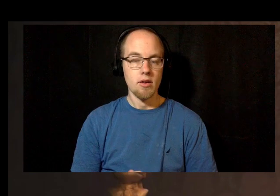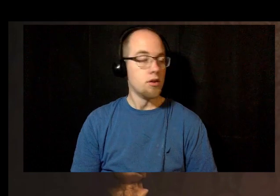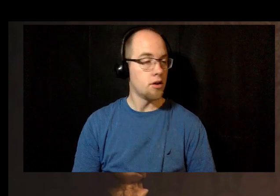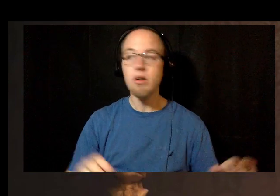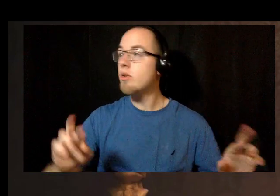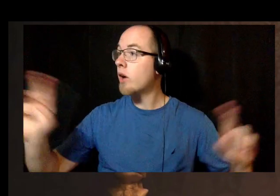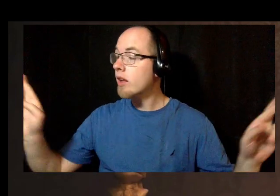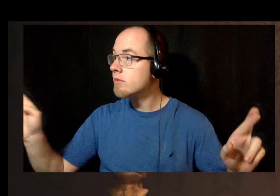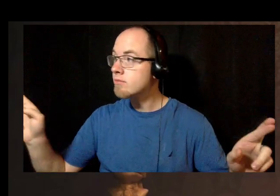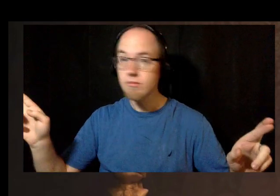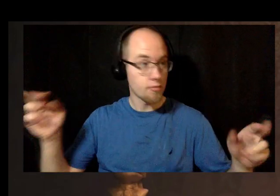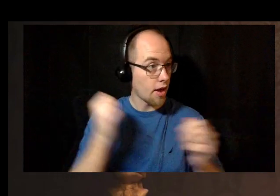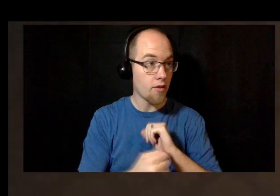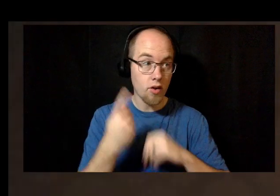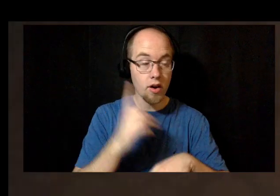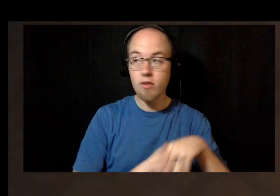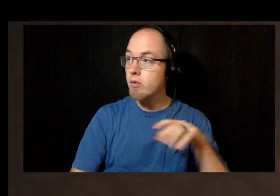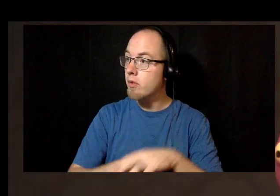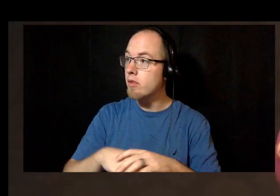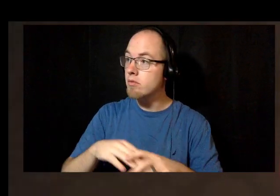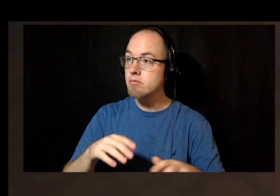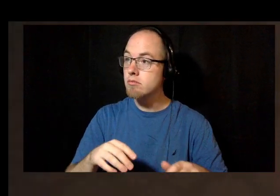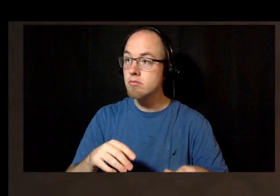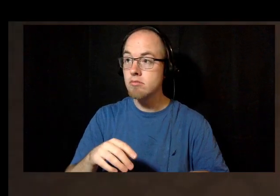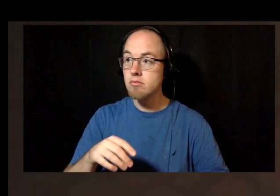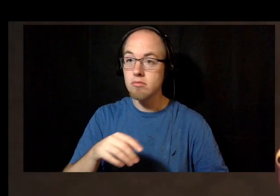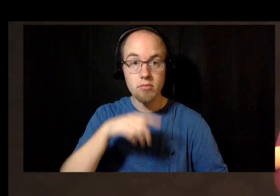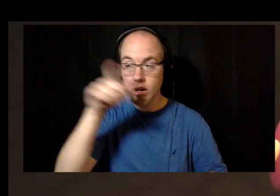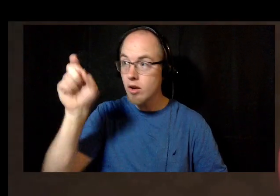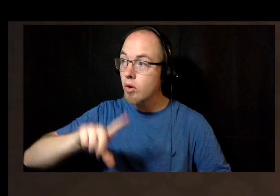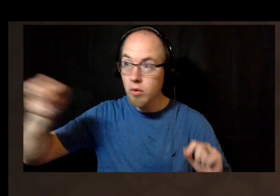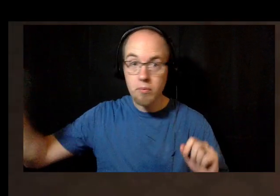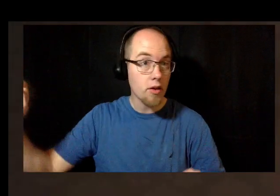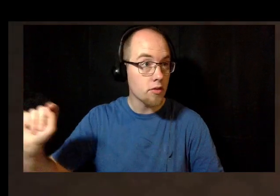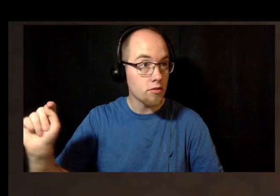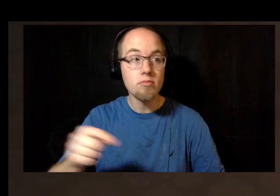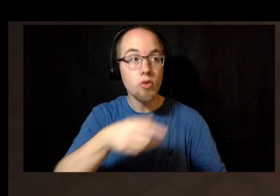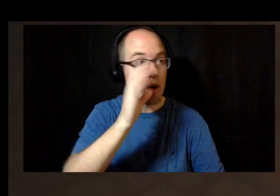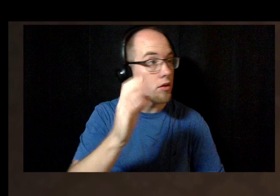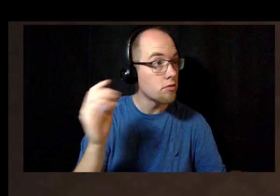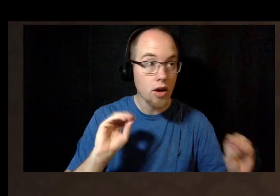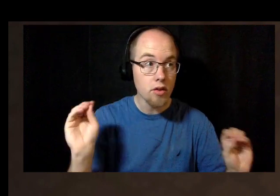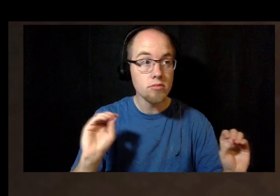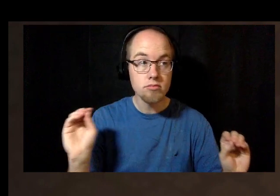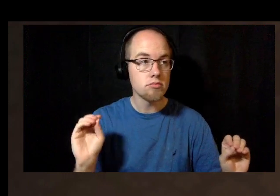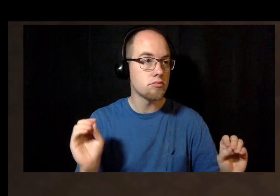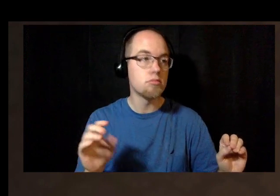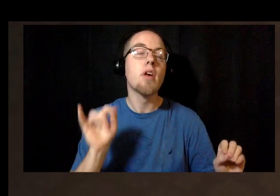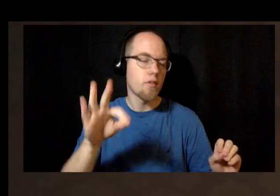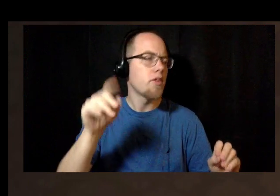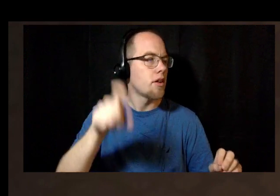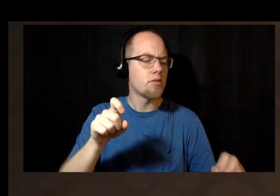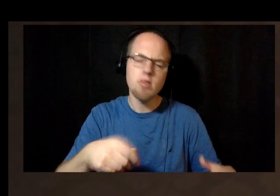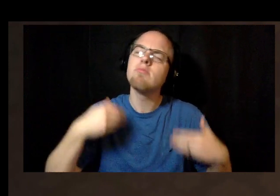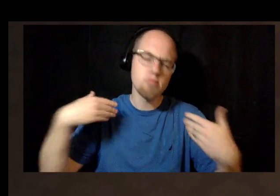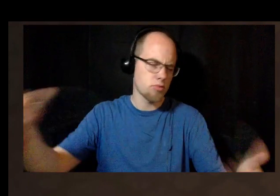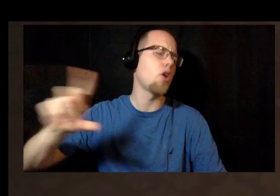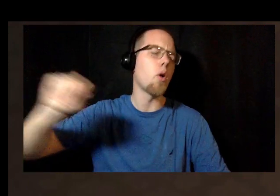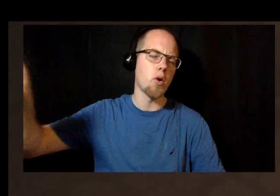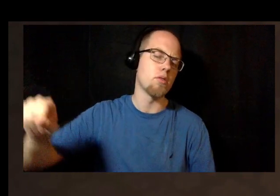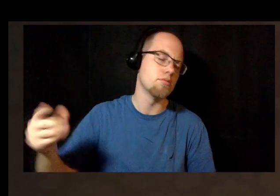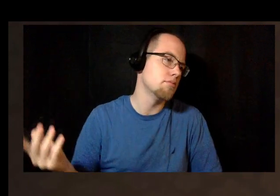Ready? Everybody comfortable? Yeah. No one needs to go to the toilet or get a drink or anything? No? If you do, seriously, just go for it, because